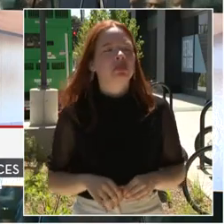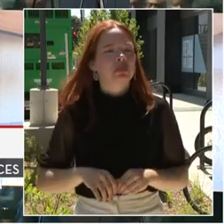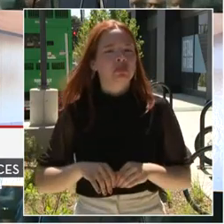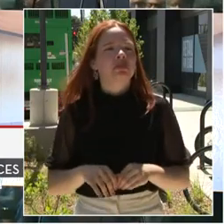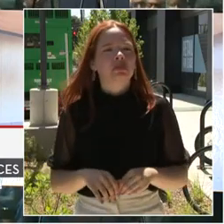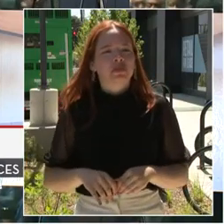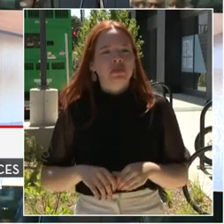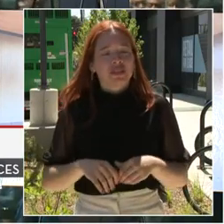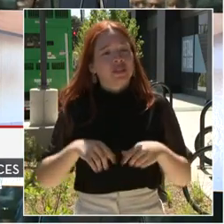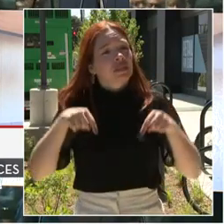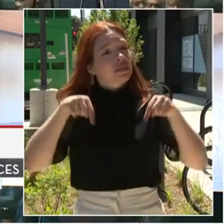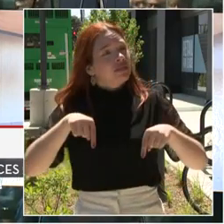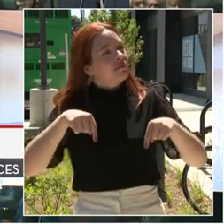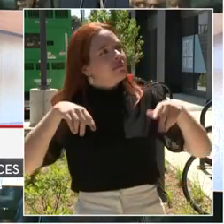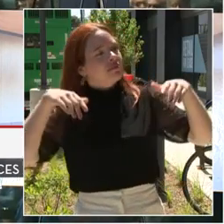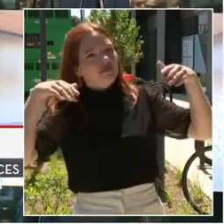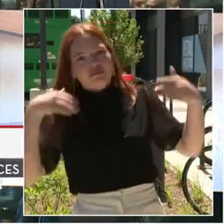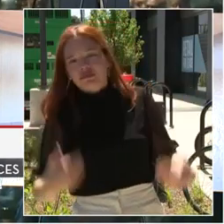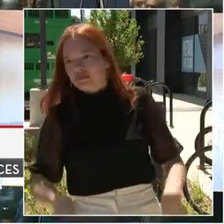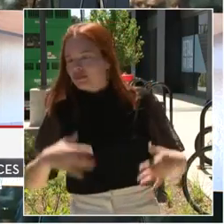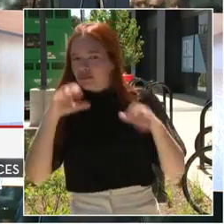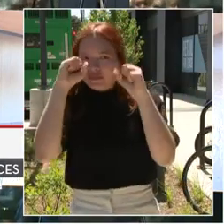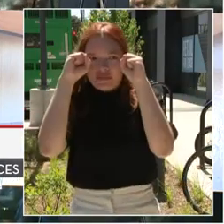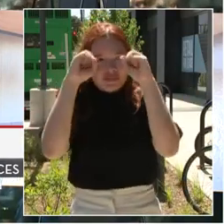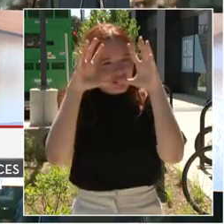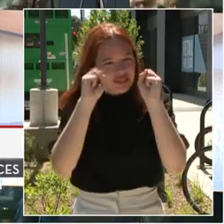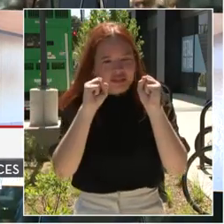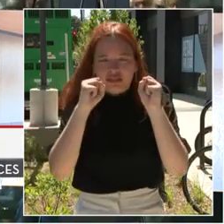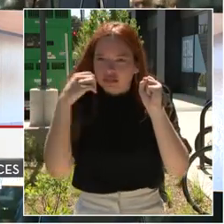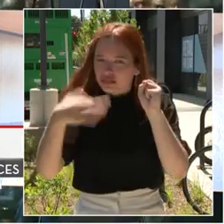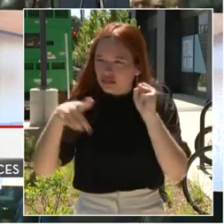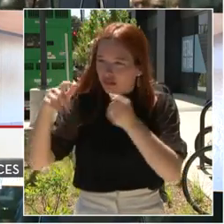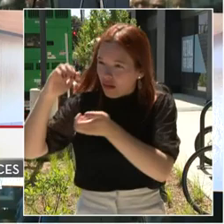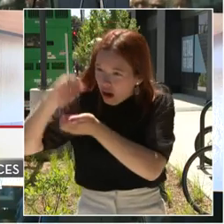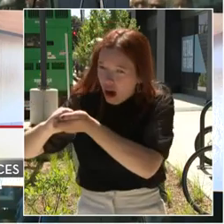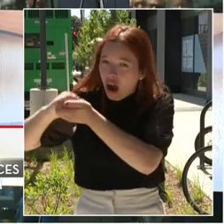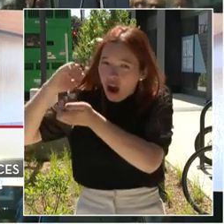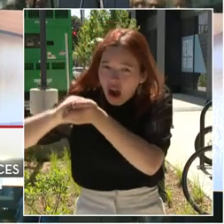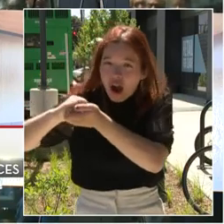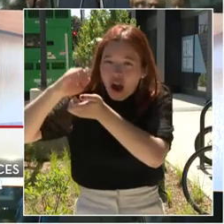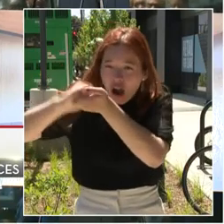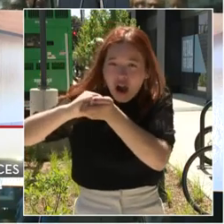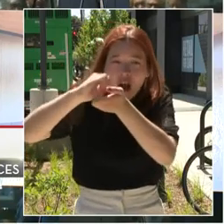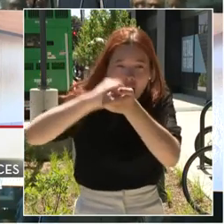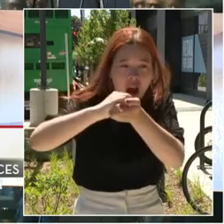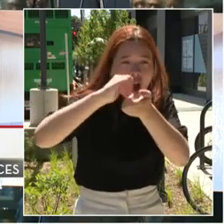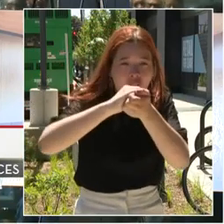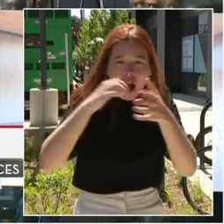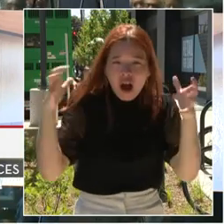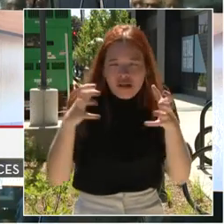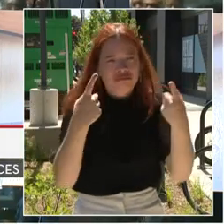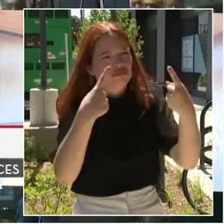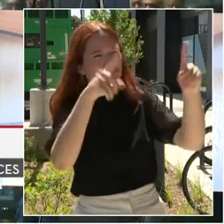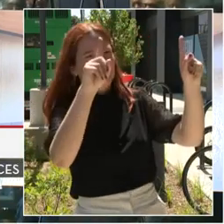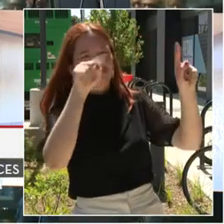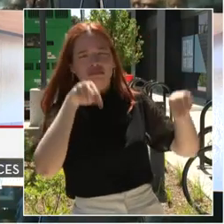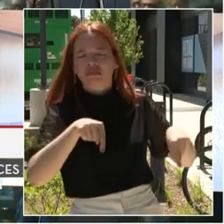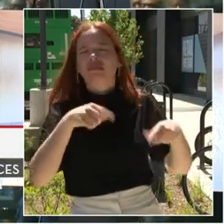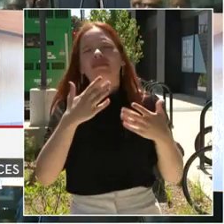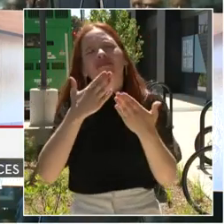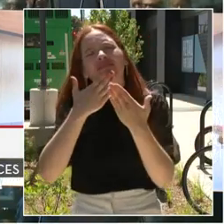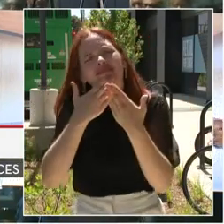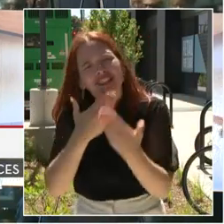there are a number of folks that I want to thank. First, I'd like to start off by thanking the Ward 7 council member, Vincent Gray, in his